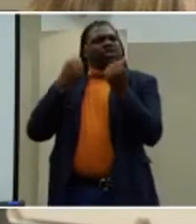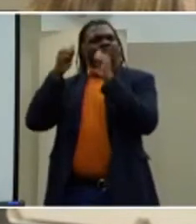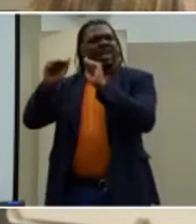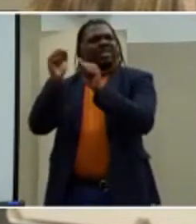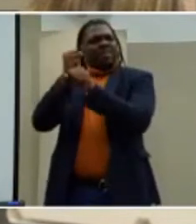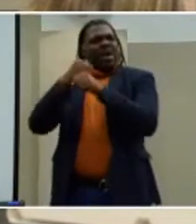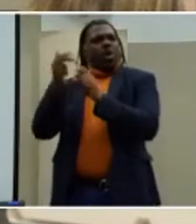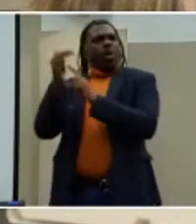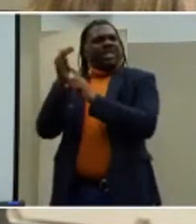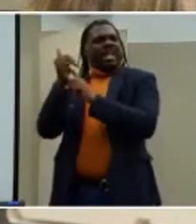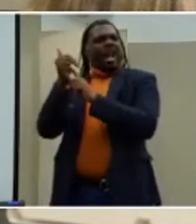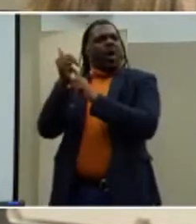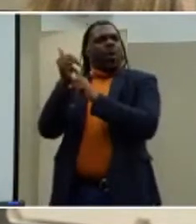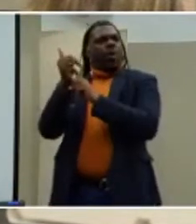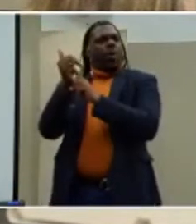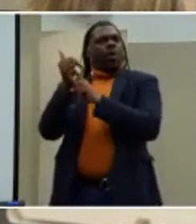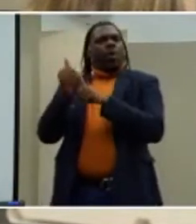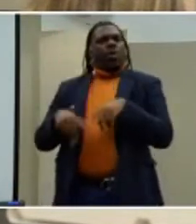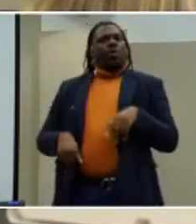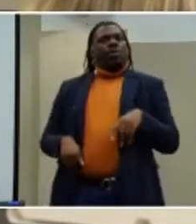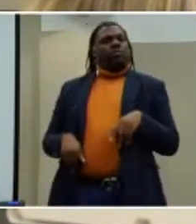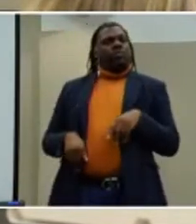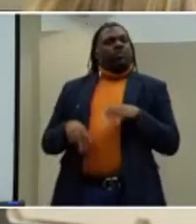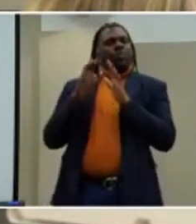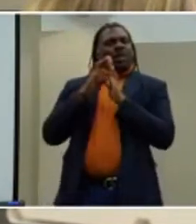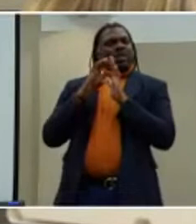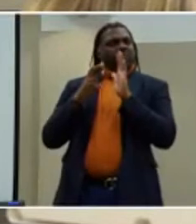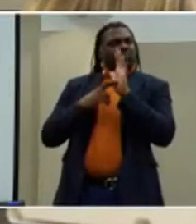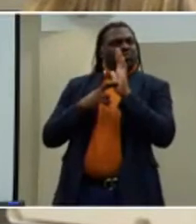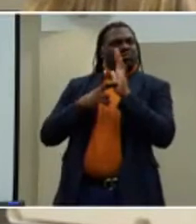hotel reservations. The first 6 hotels I